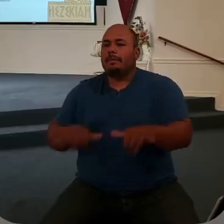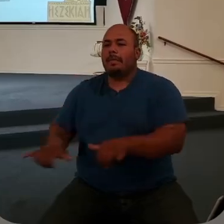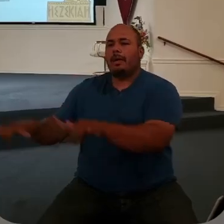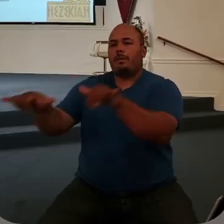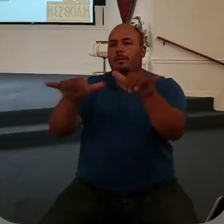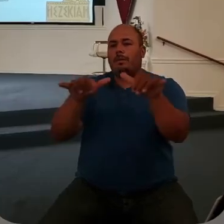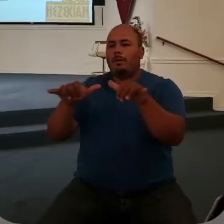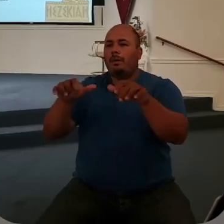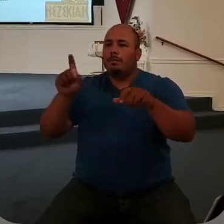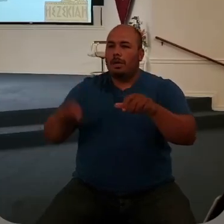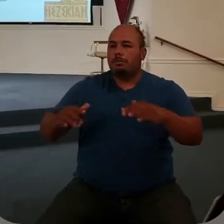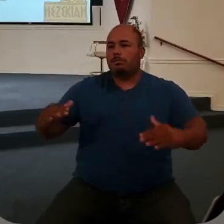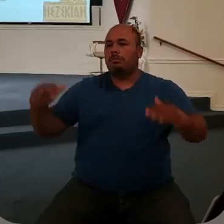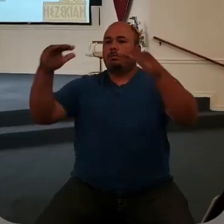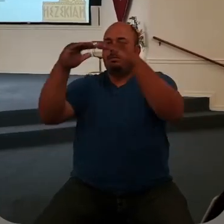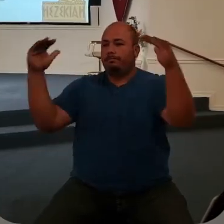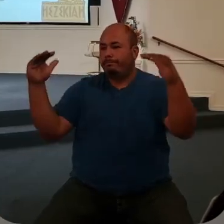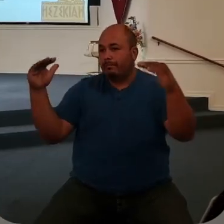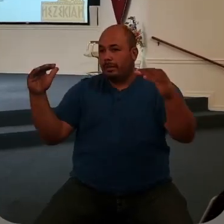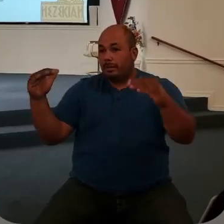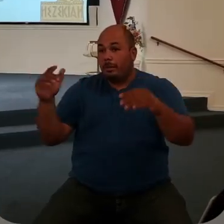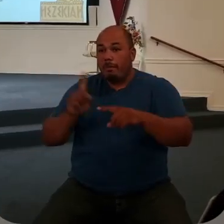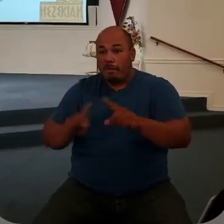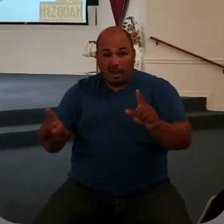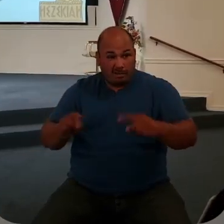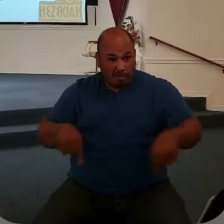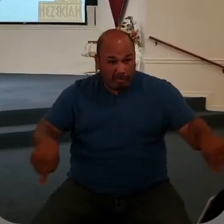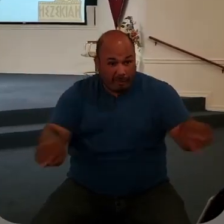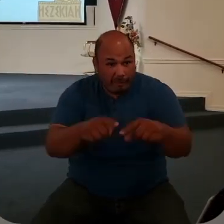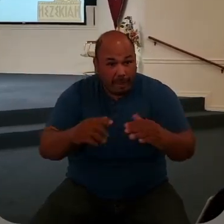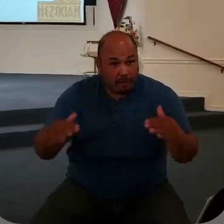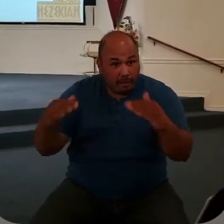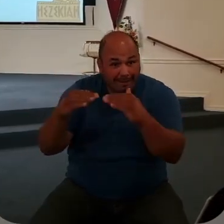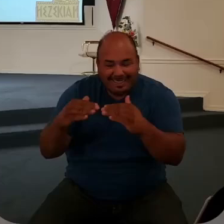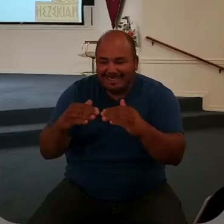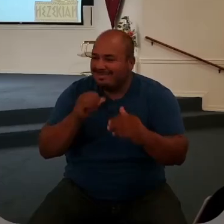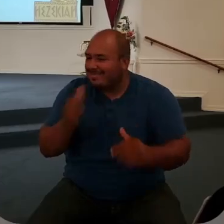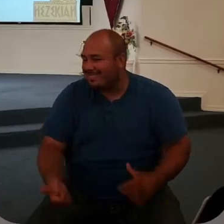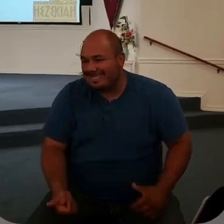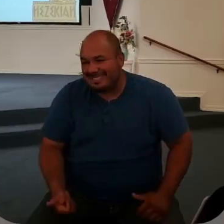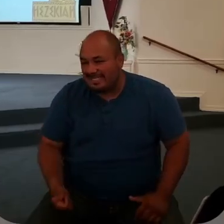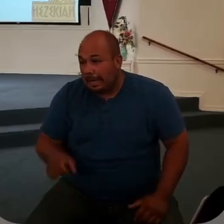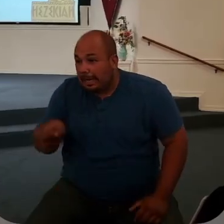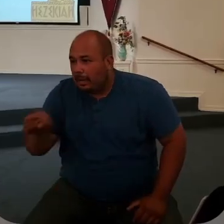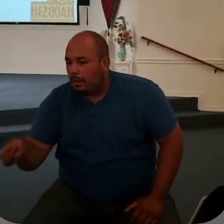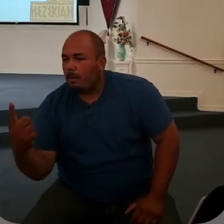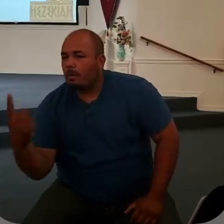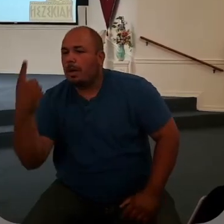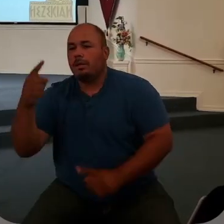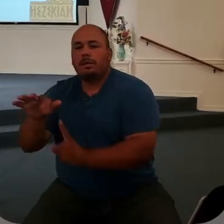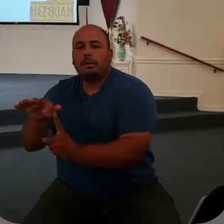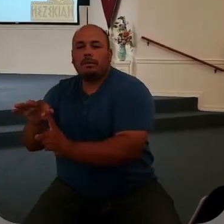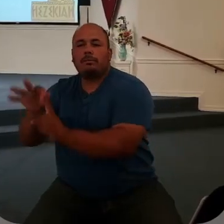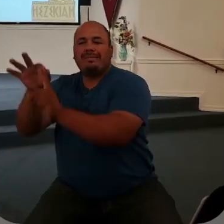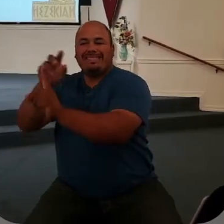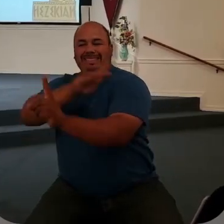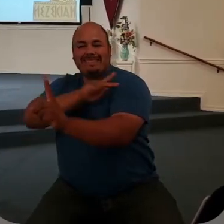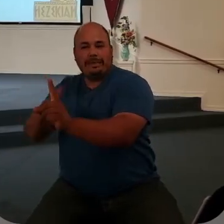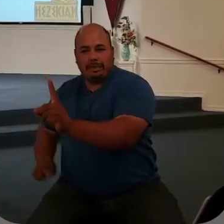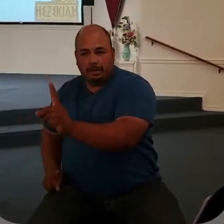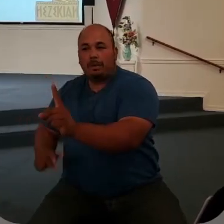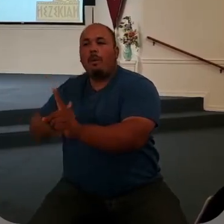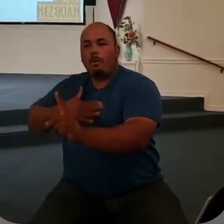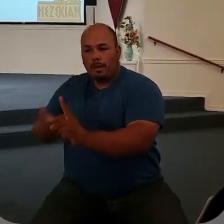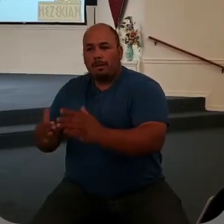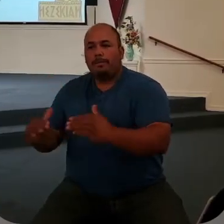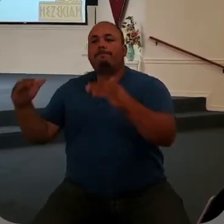of Judah and no kings of Israel lived up to that standard. But Hezekiah did.